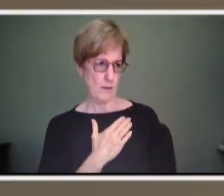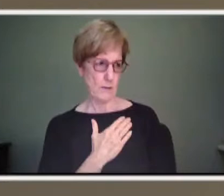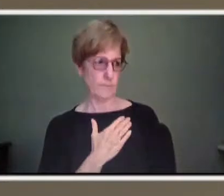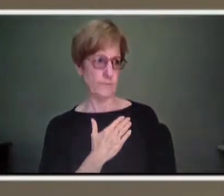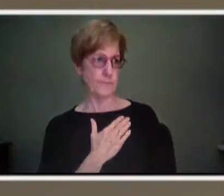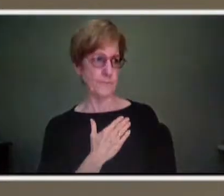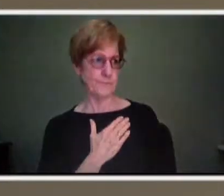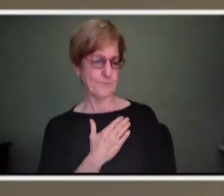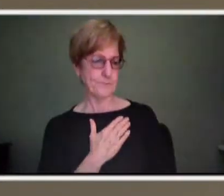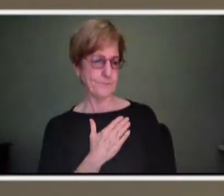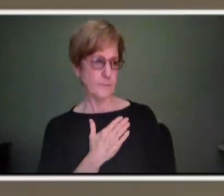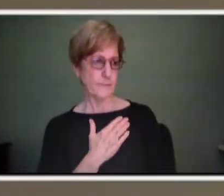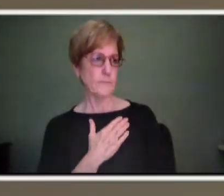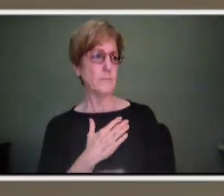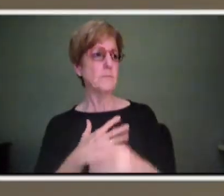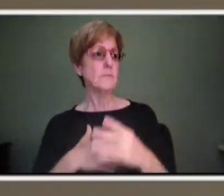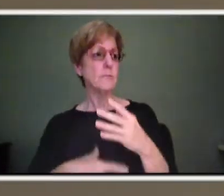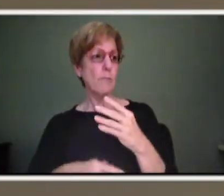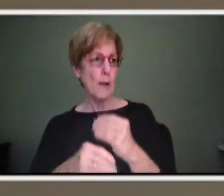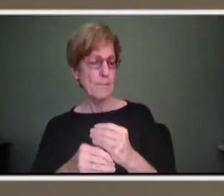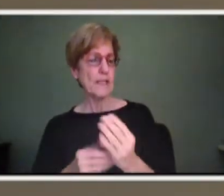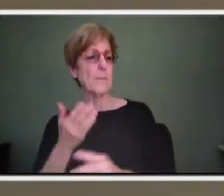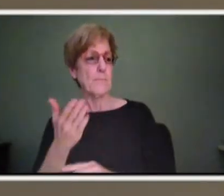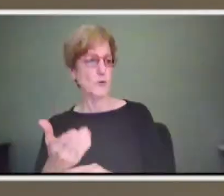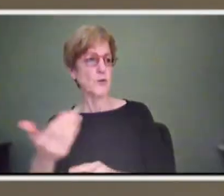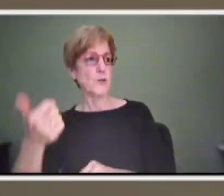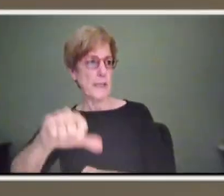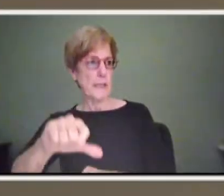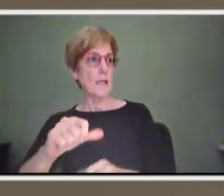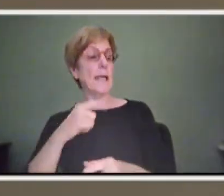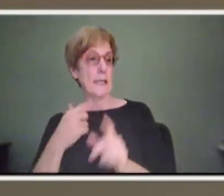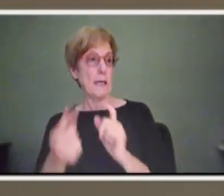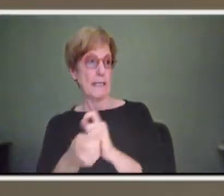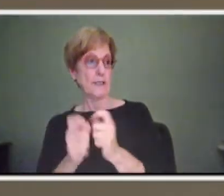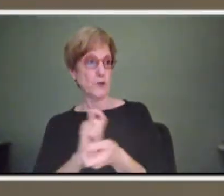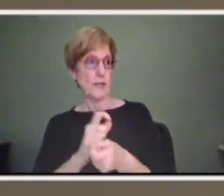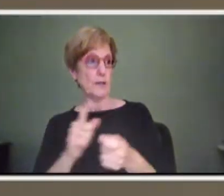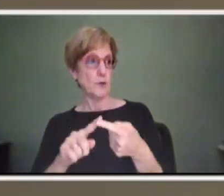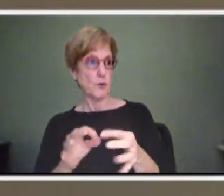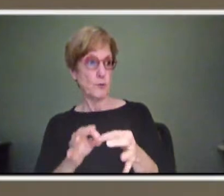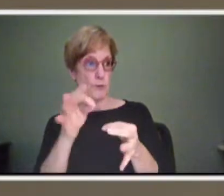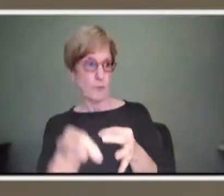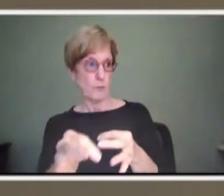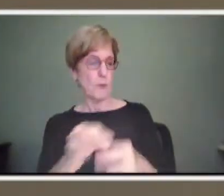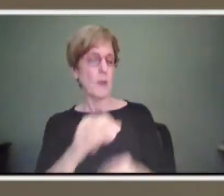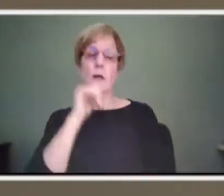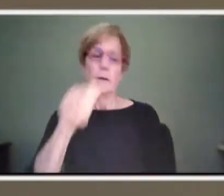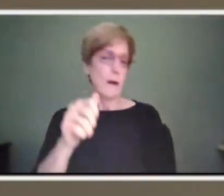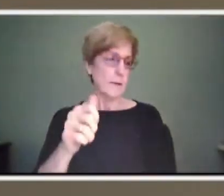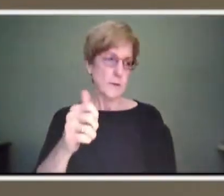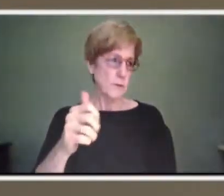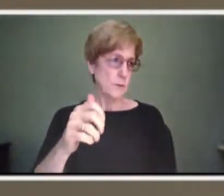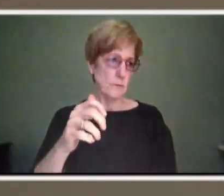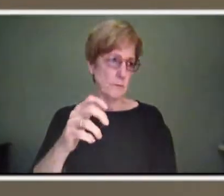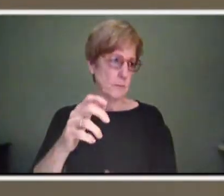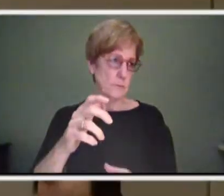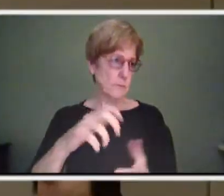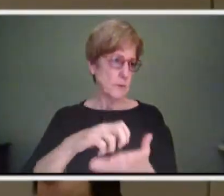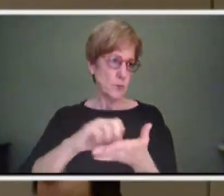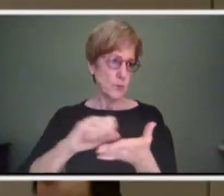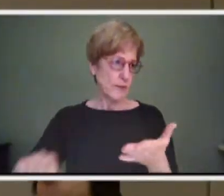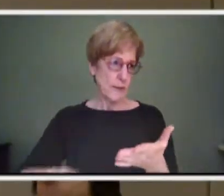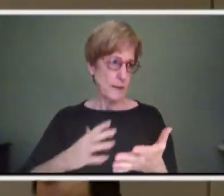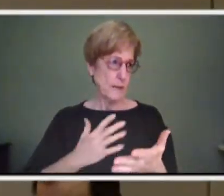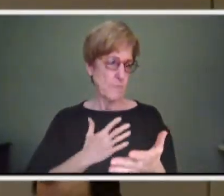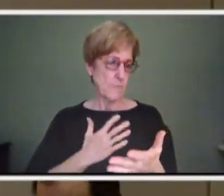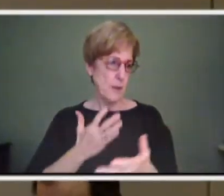amended motion to deny to change it to a deferral, opposed to rescinding my motion?